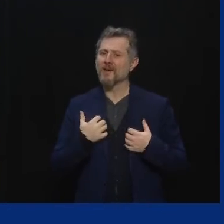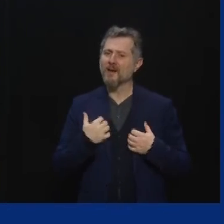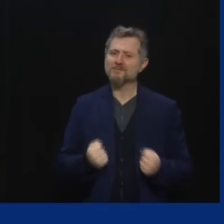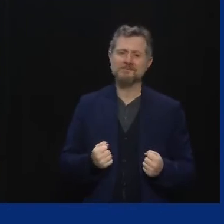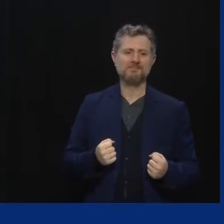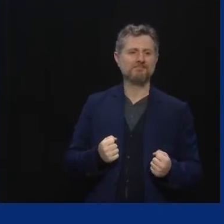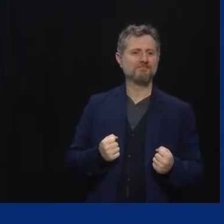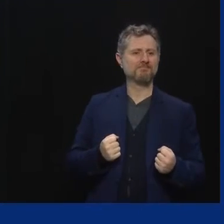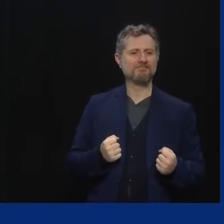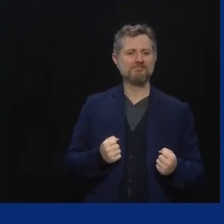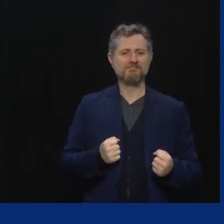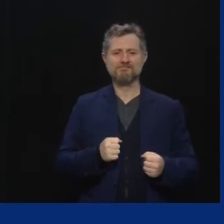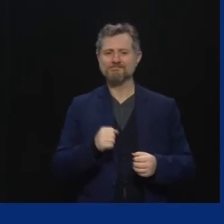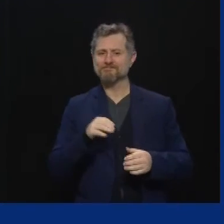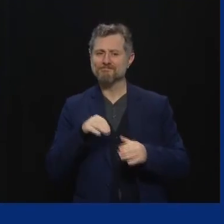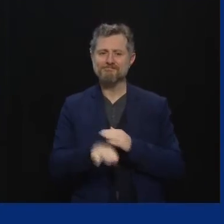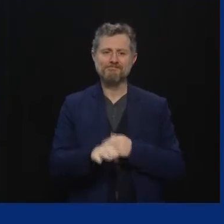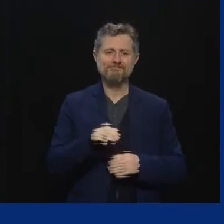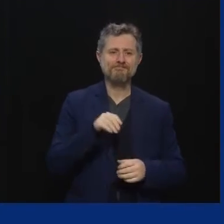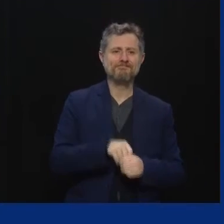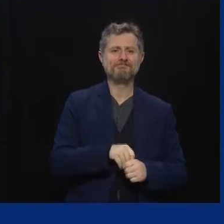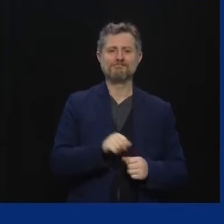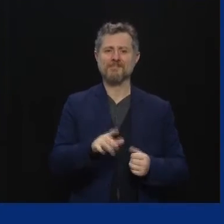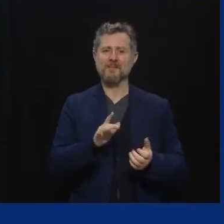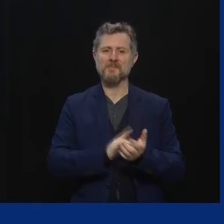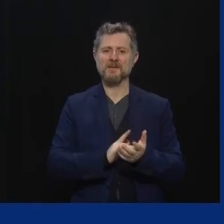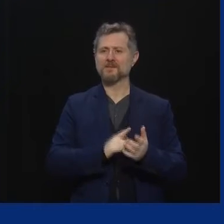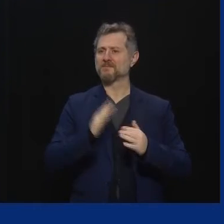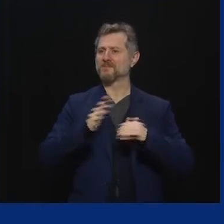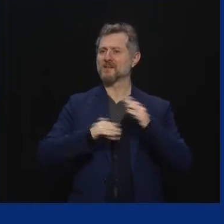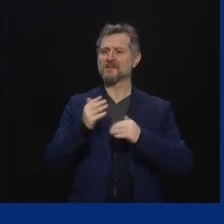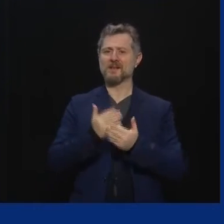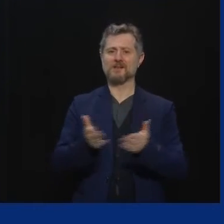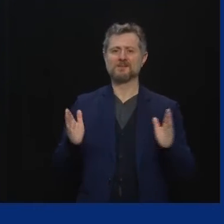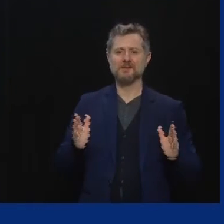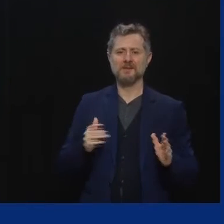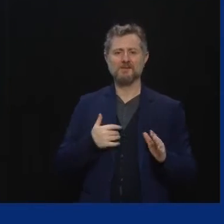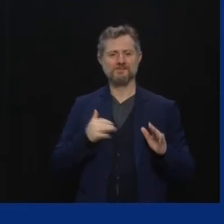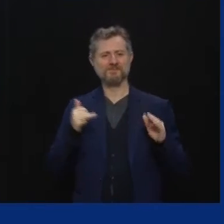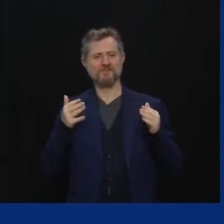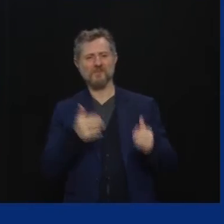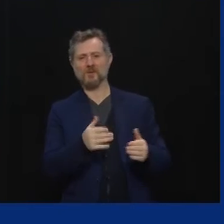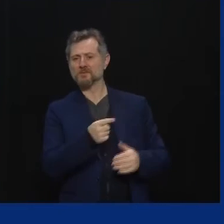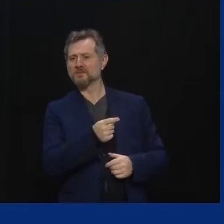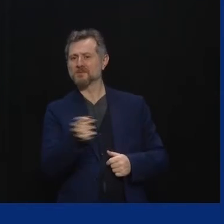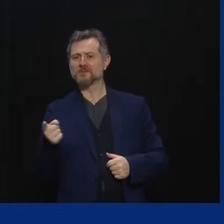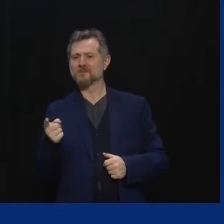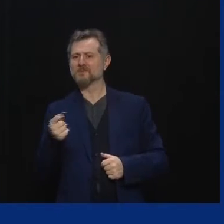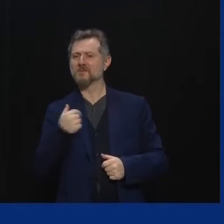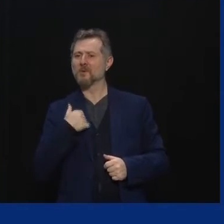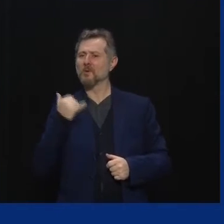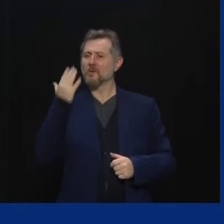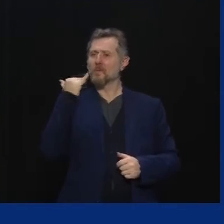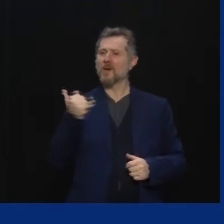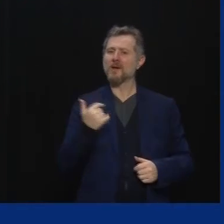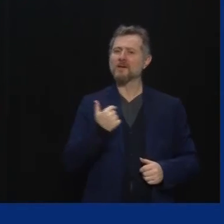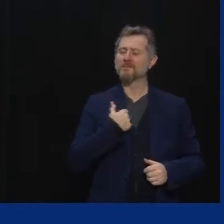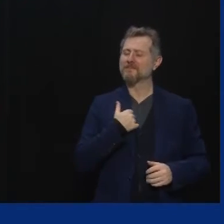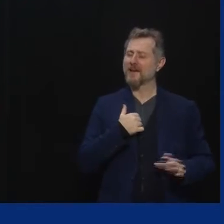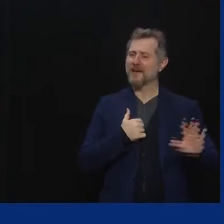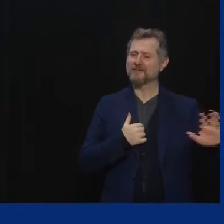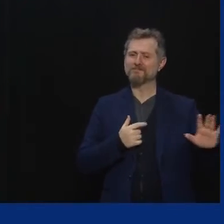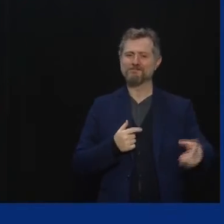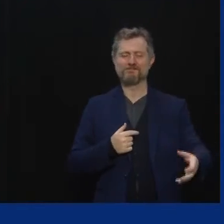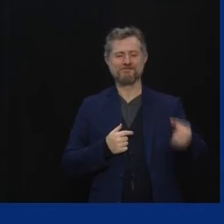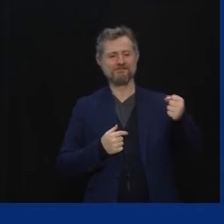our focus right now, and that is why I instituted the requirement that there not be elective surgeries in any hospitals that have less